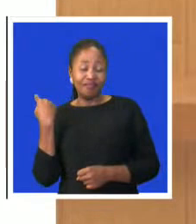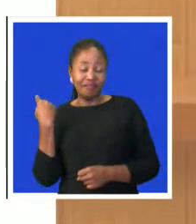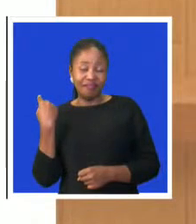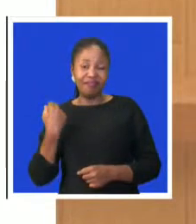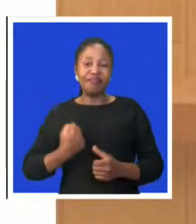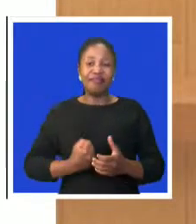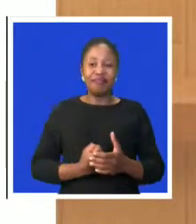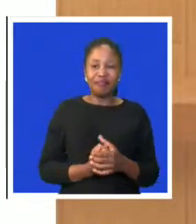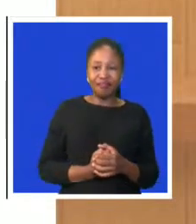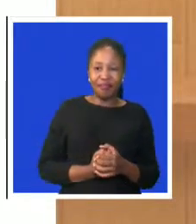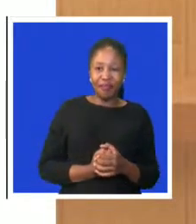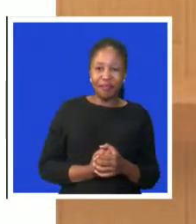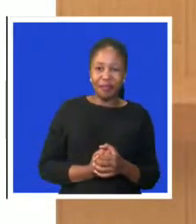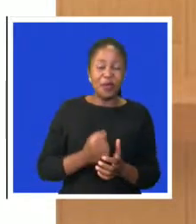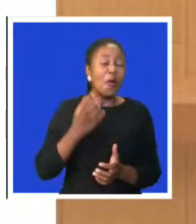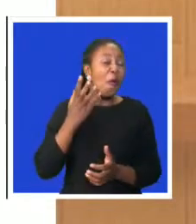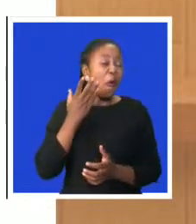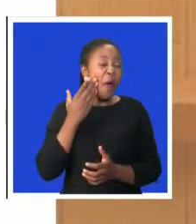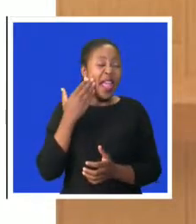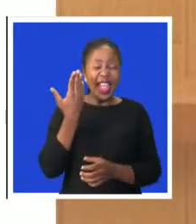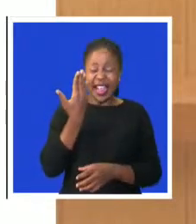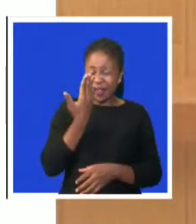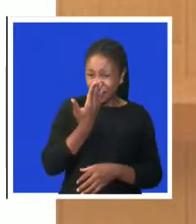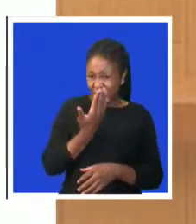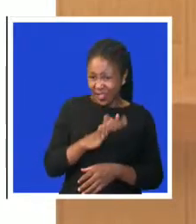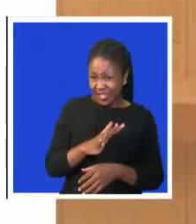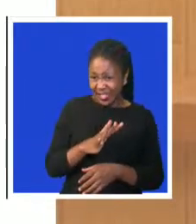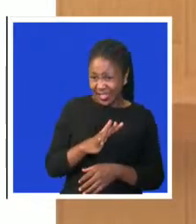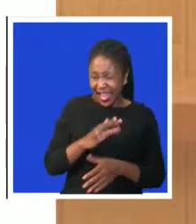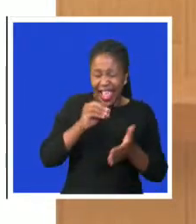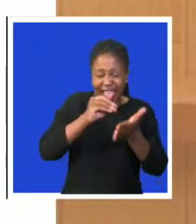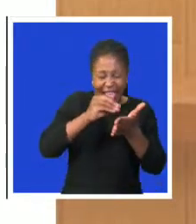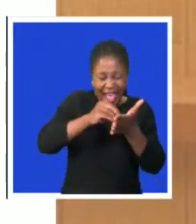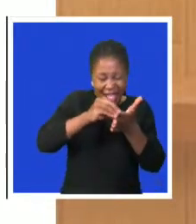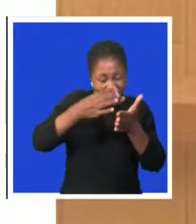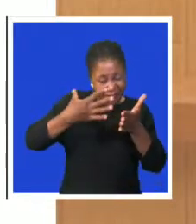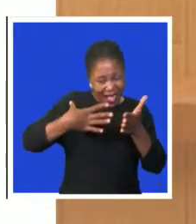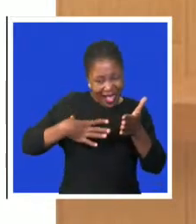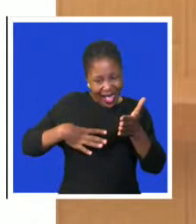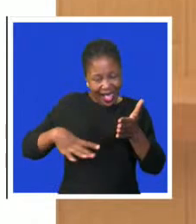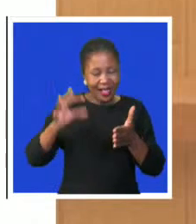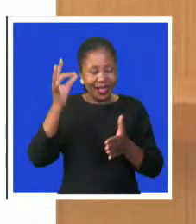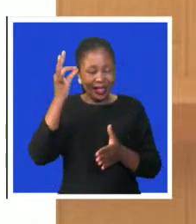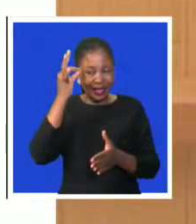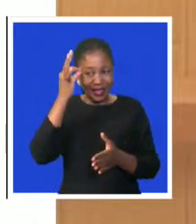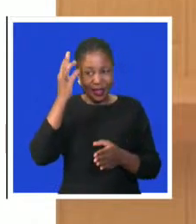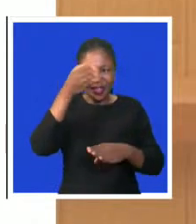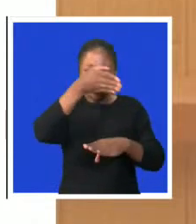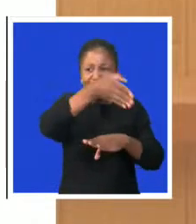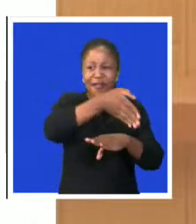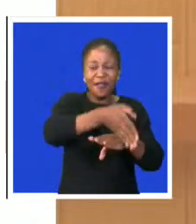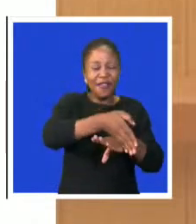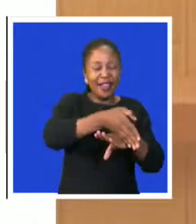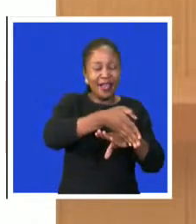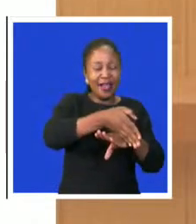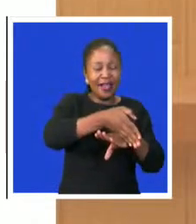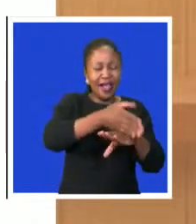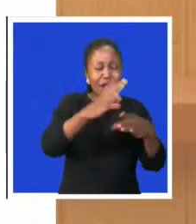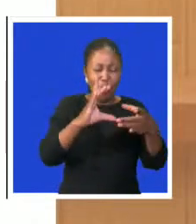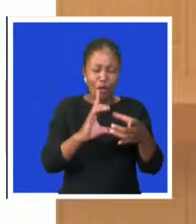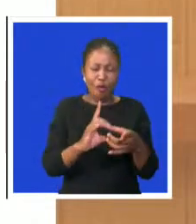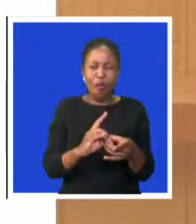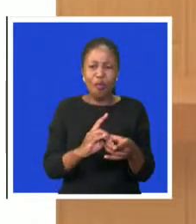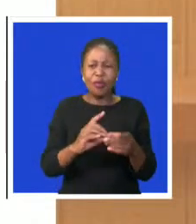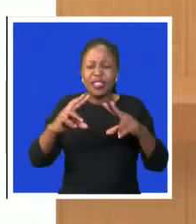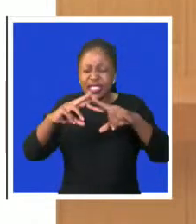arrived at Herod's palace searching for the baby who was to be the king of the Jews. In